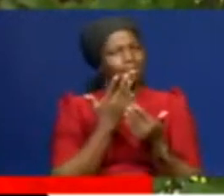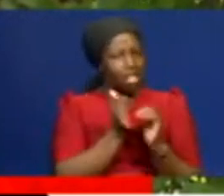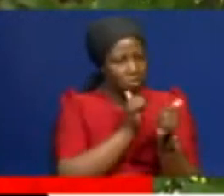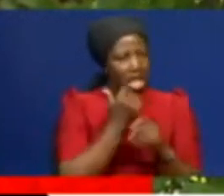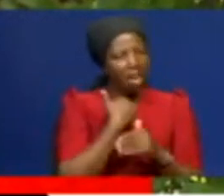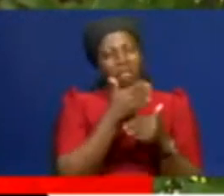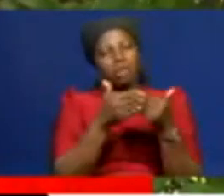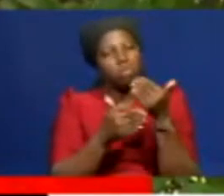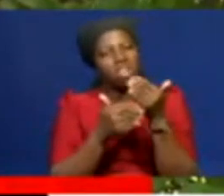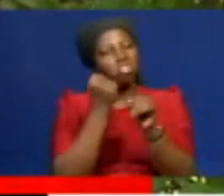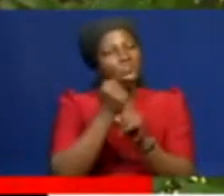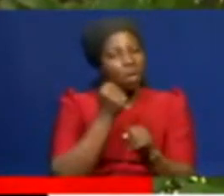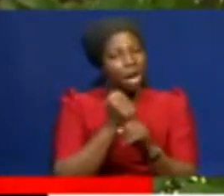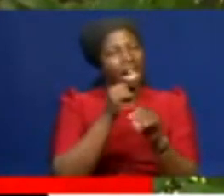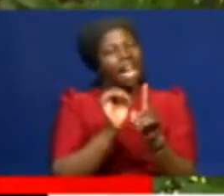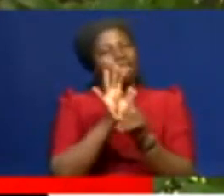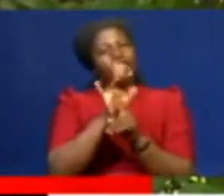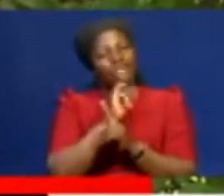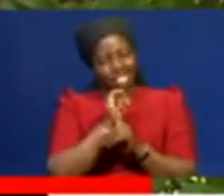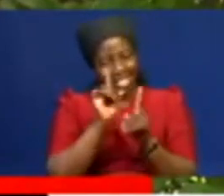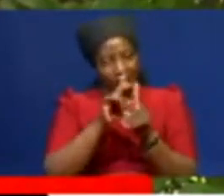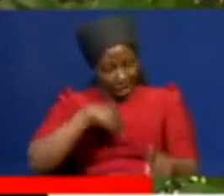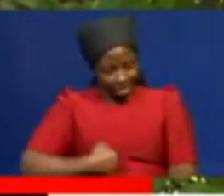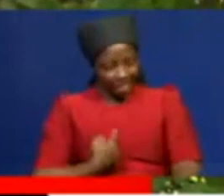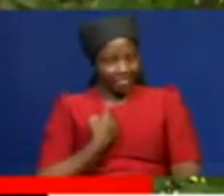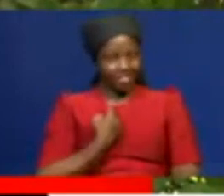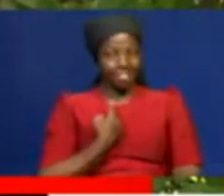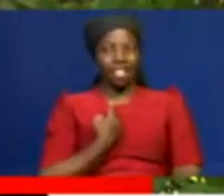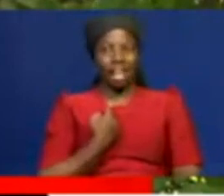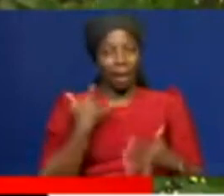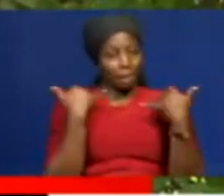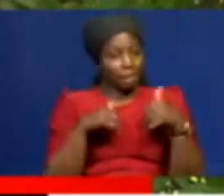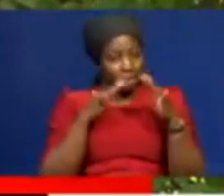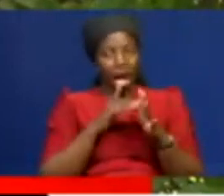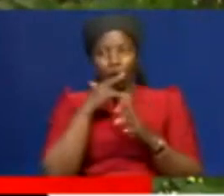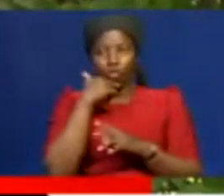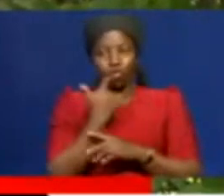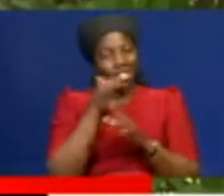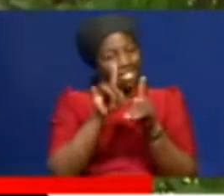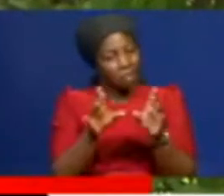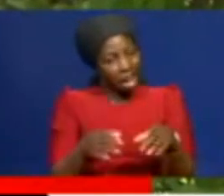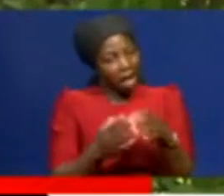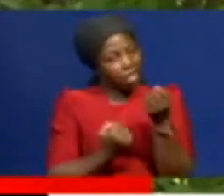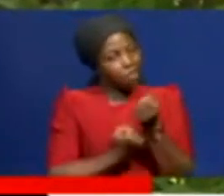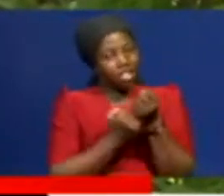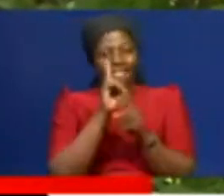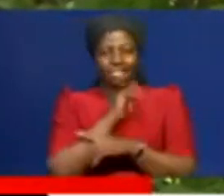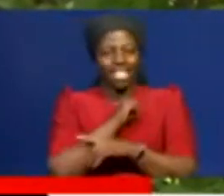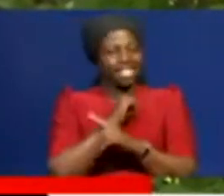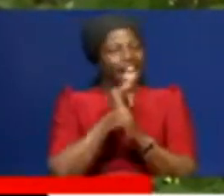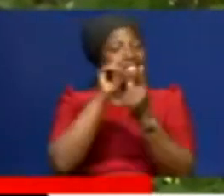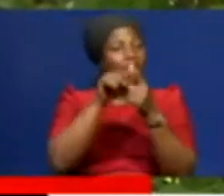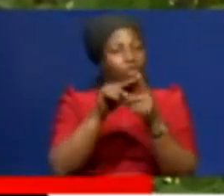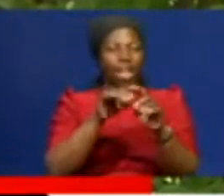It has exposed. Even me, I can talk about myself. I'm just a player who was nurtured by the same club, now into the